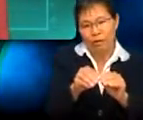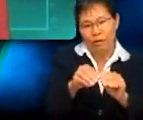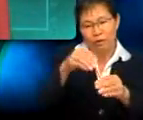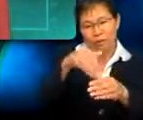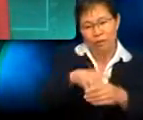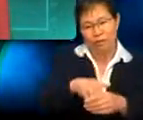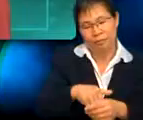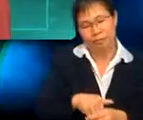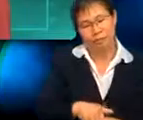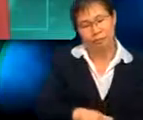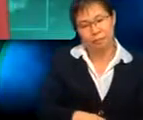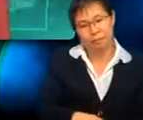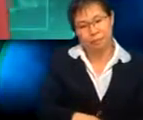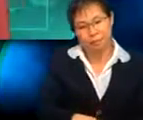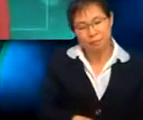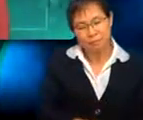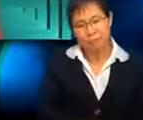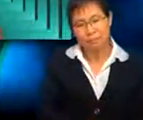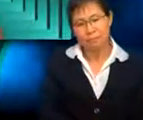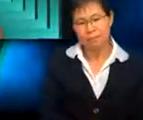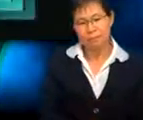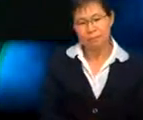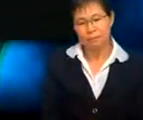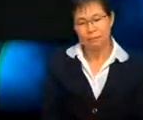drained away in the normal way.